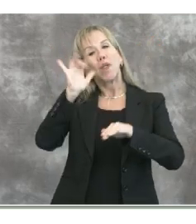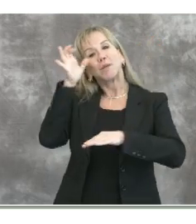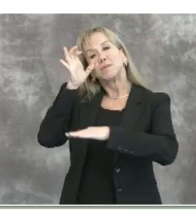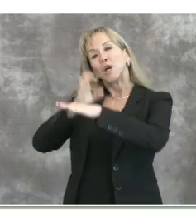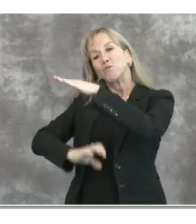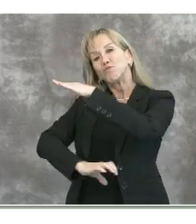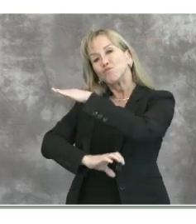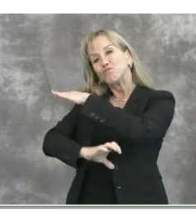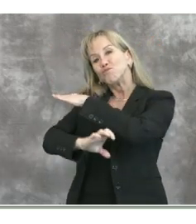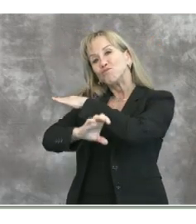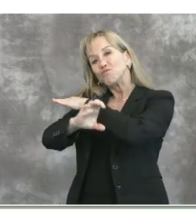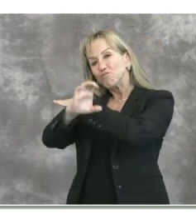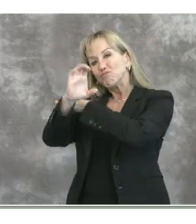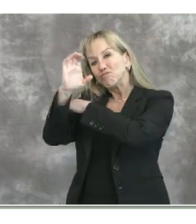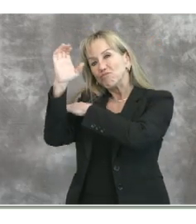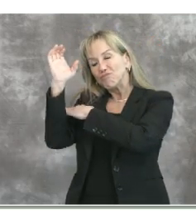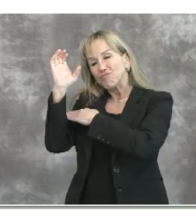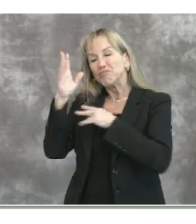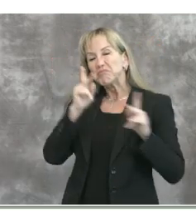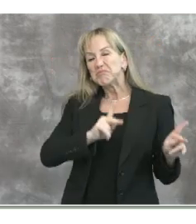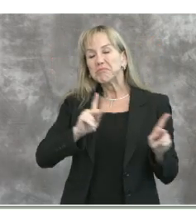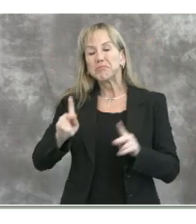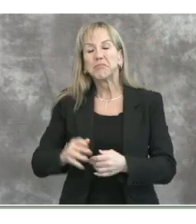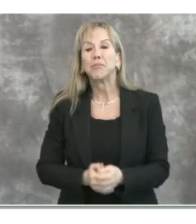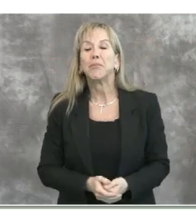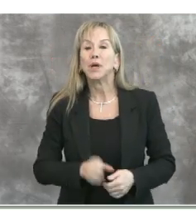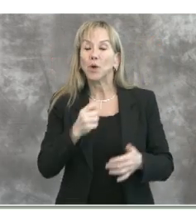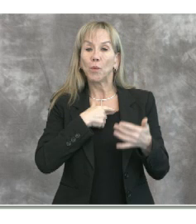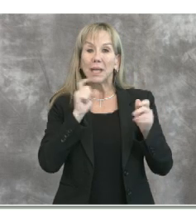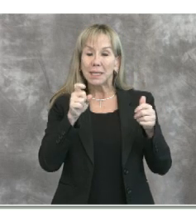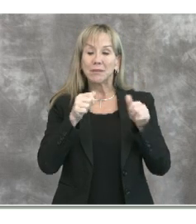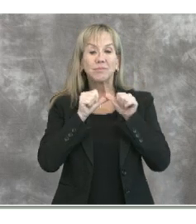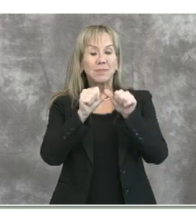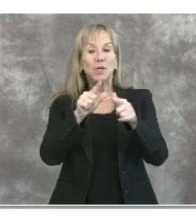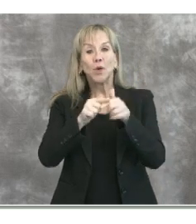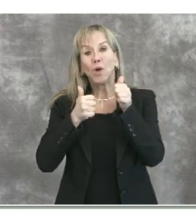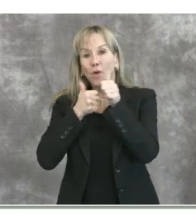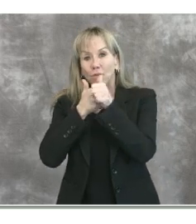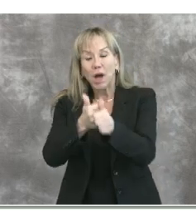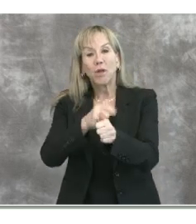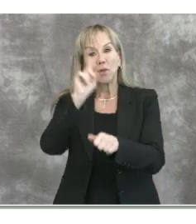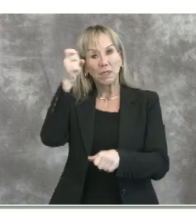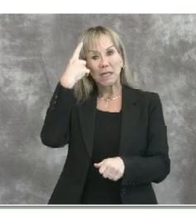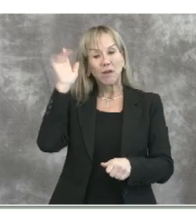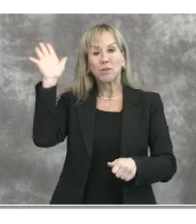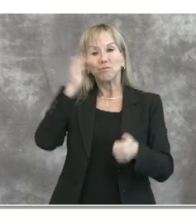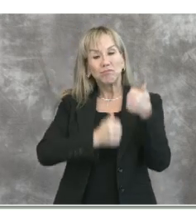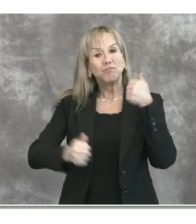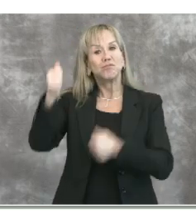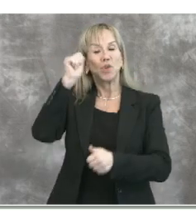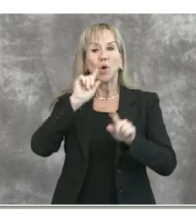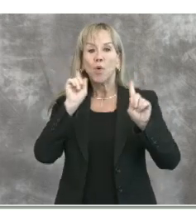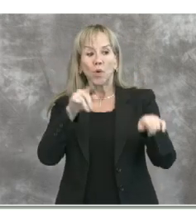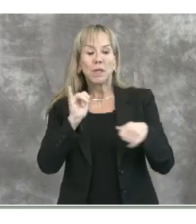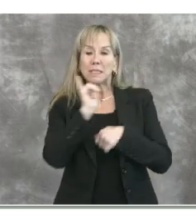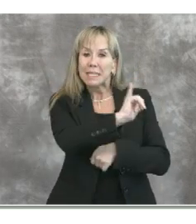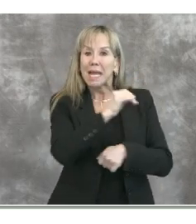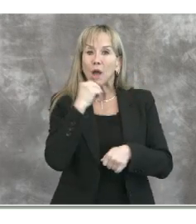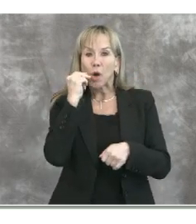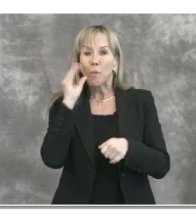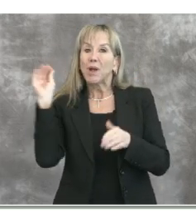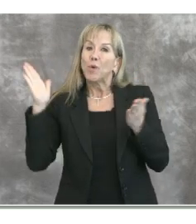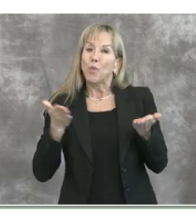us. We need people to continue to follow the governor's executive order to stay at home and recommendations to cover your